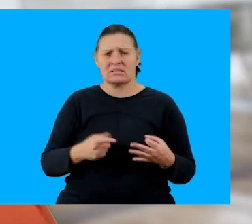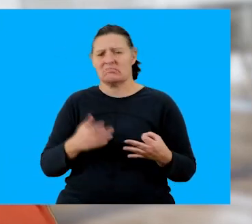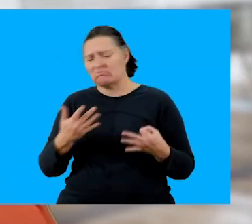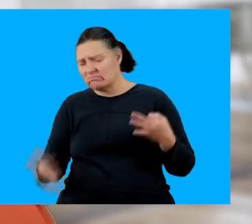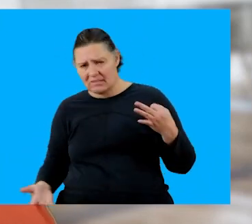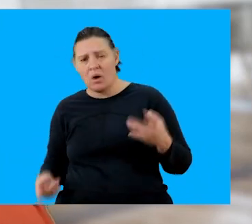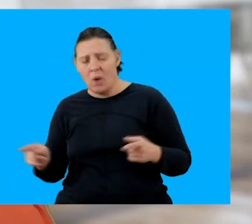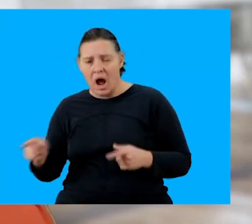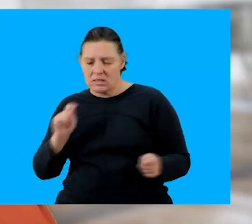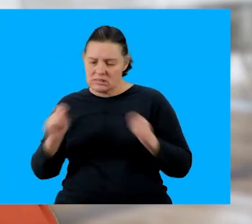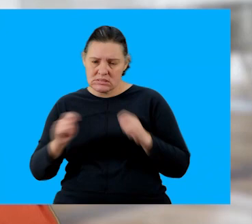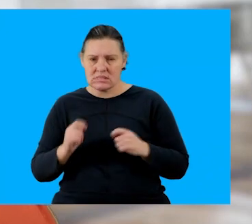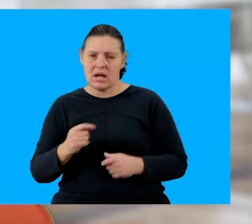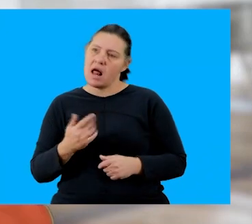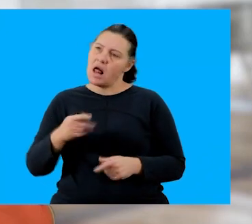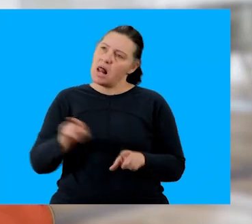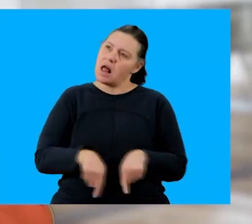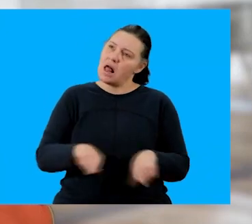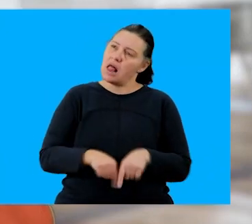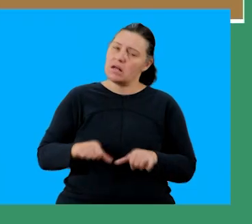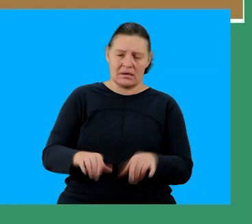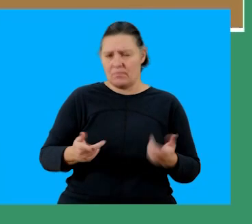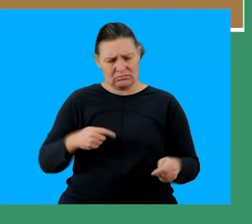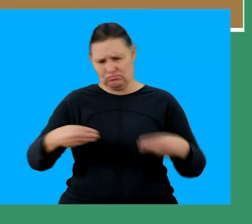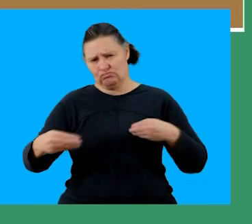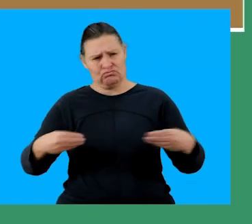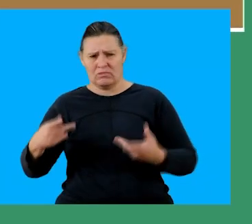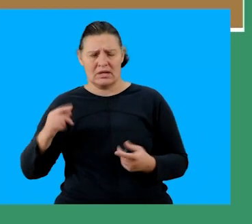taste as they change now and again.